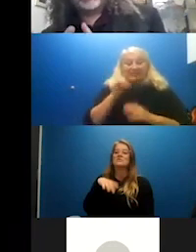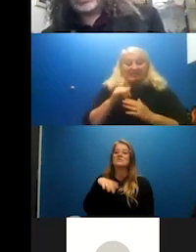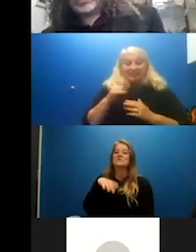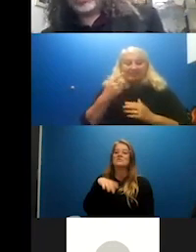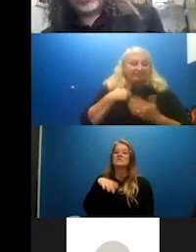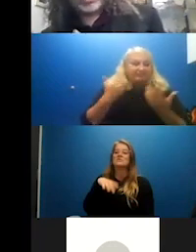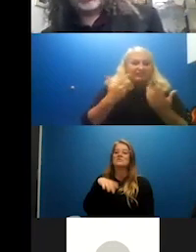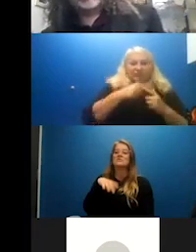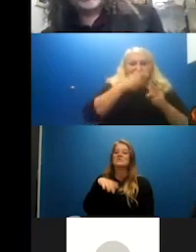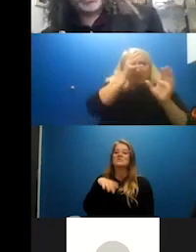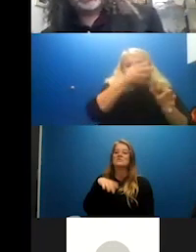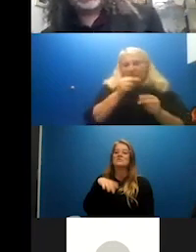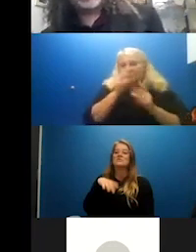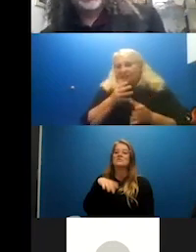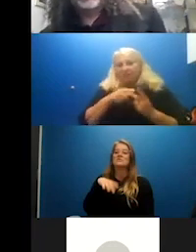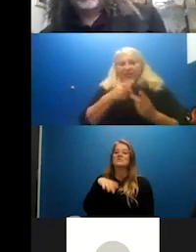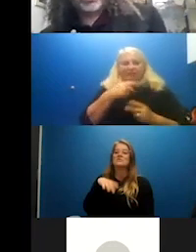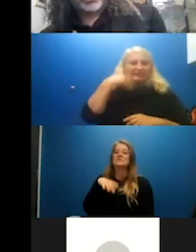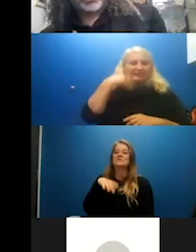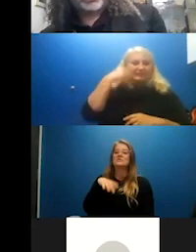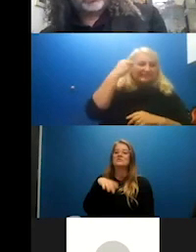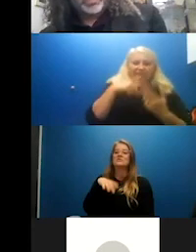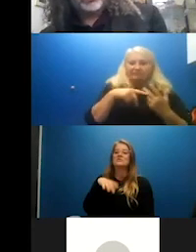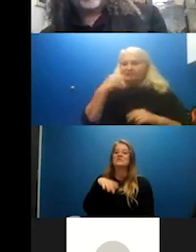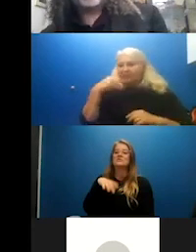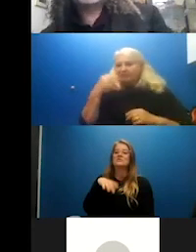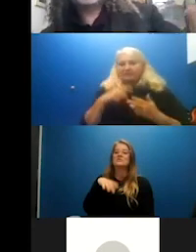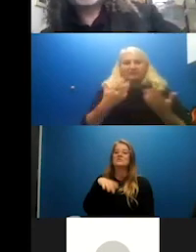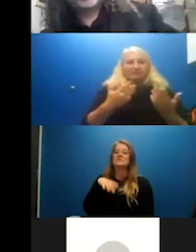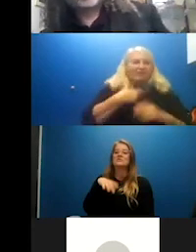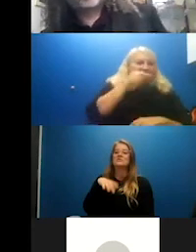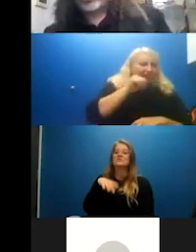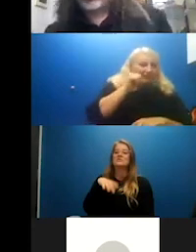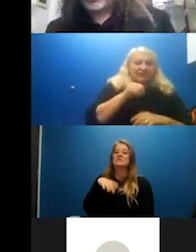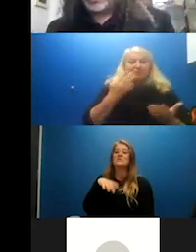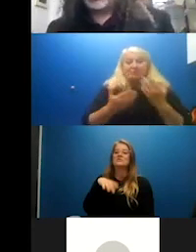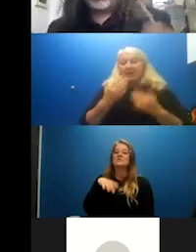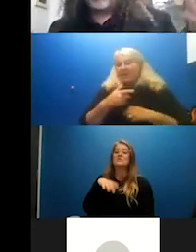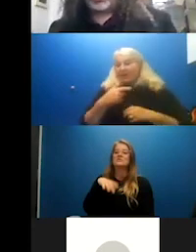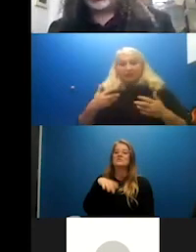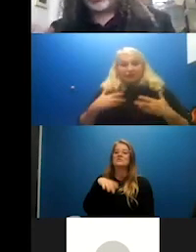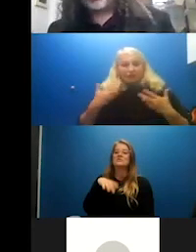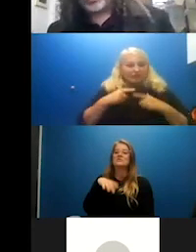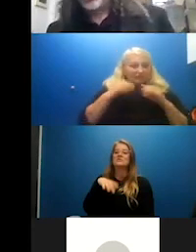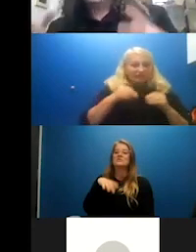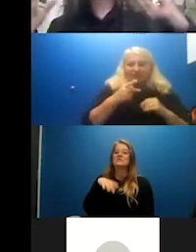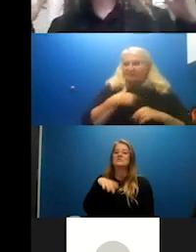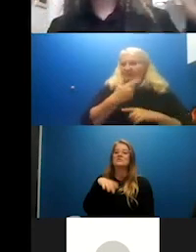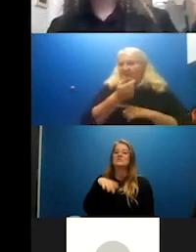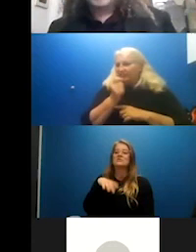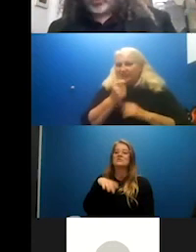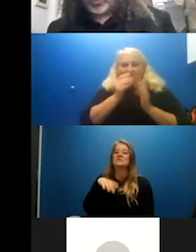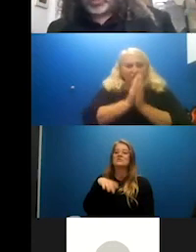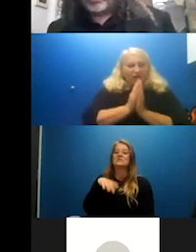nieces, you've got nephews, you've got uncles, you've got aunties, you've got youth who they might teach basketball to, you've got the land, you've got fishing, you've got prayer. You have so